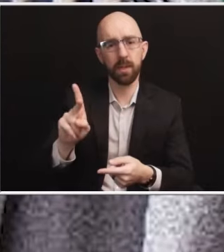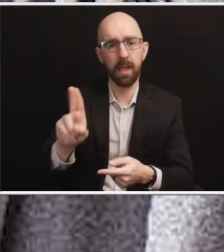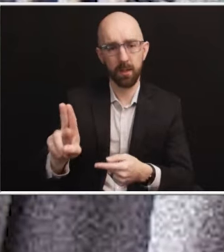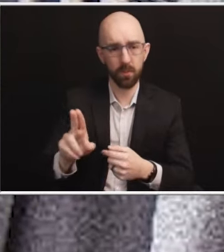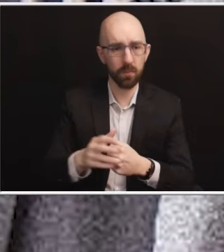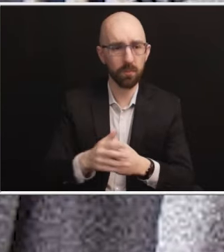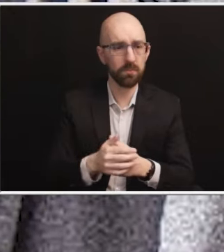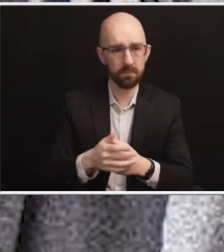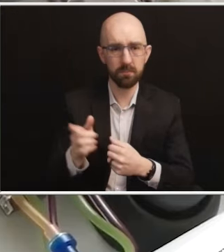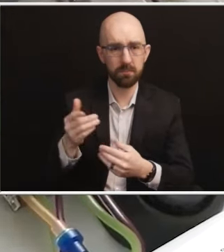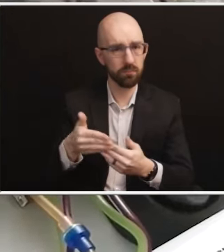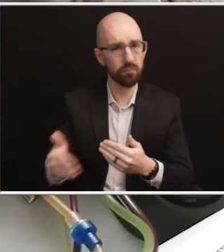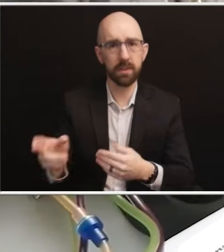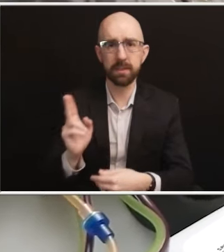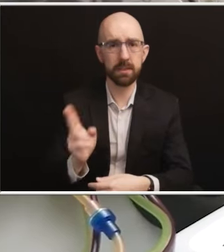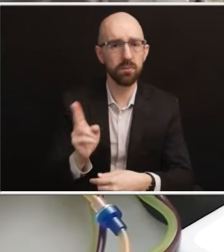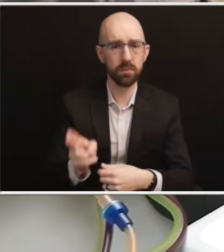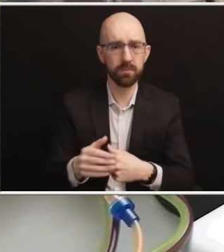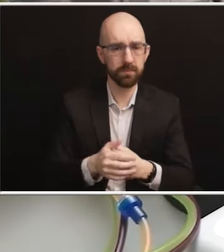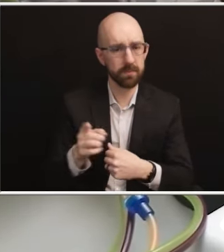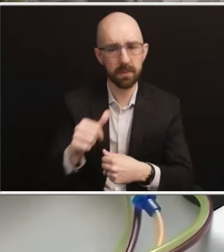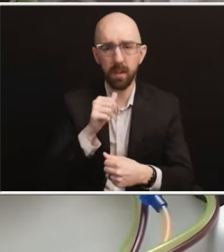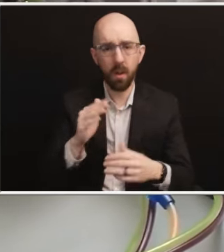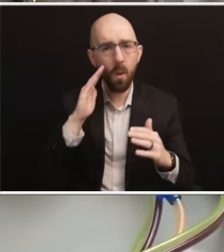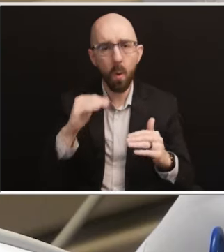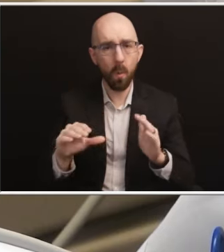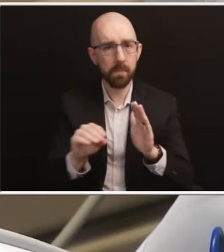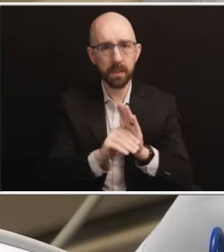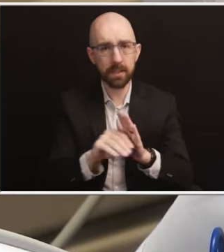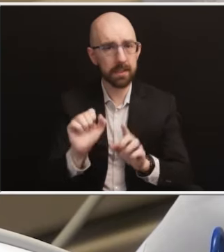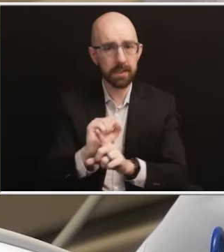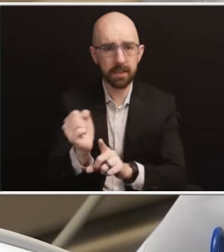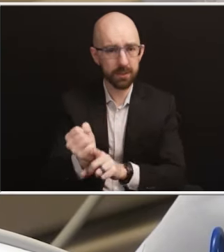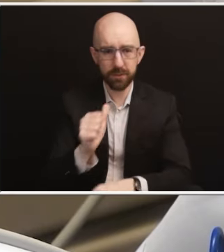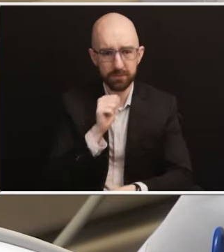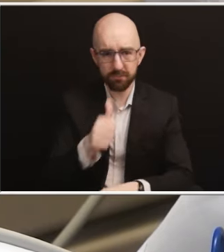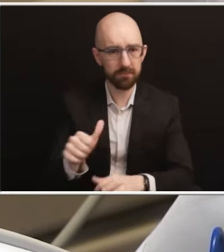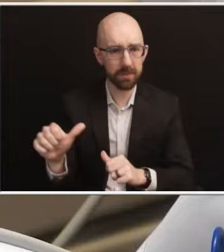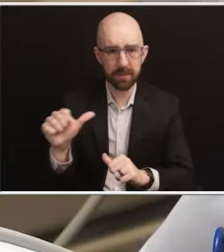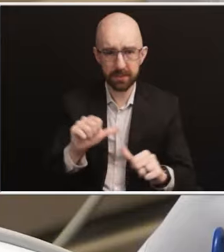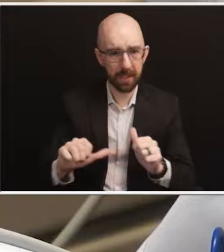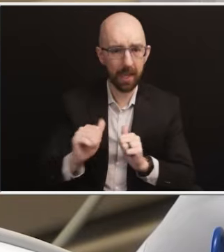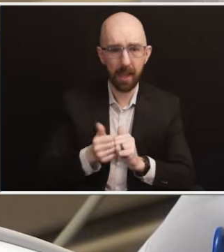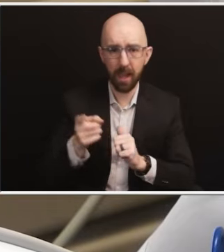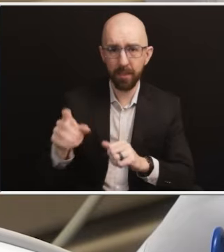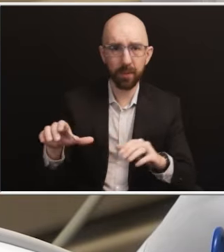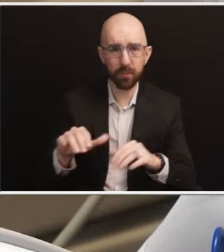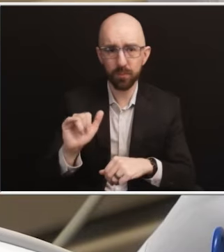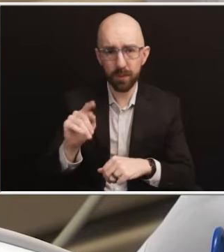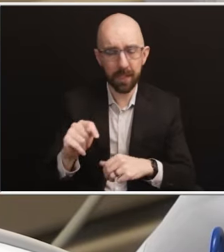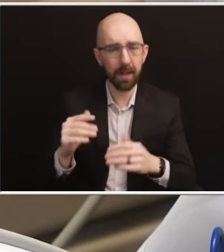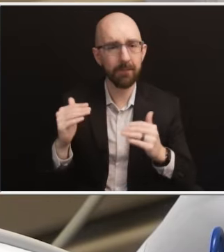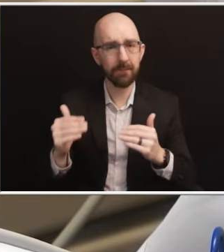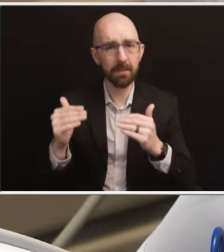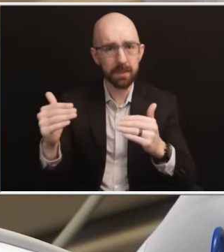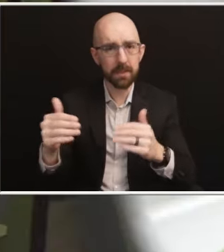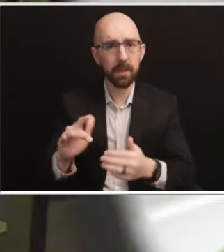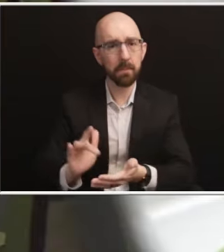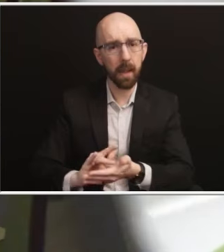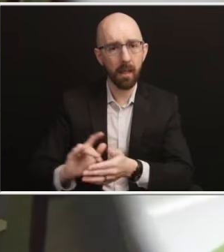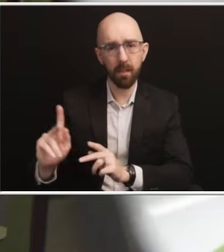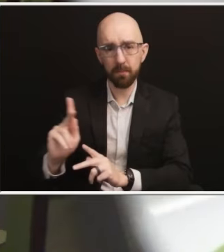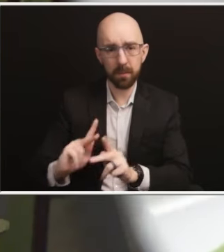history. This is not a hopeless condition anymore. The science of how they're doing it and the advances that medical people,